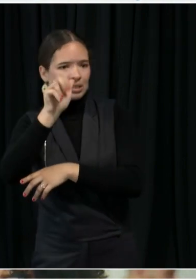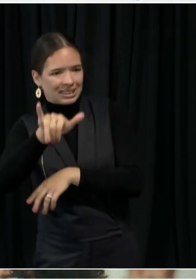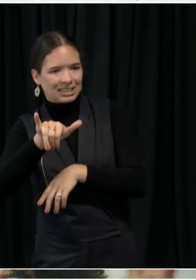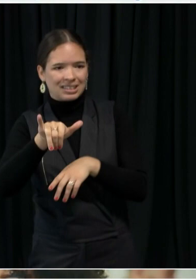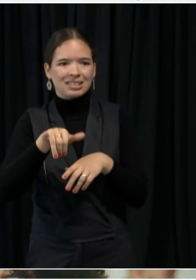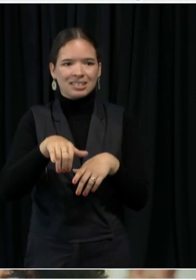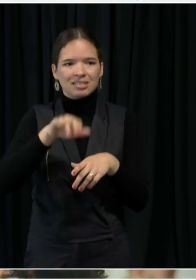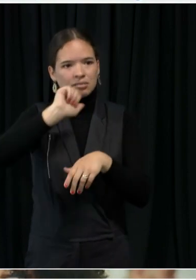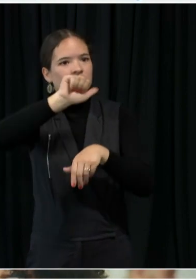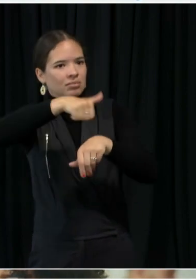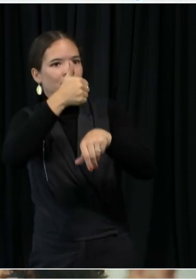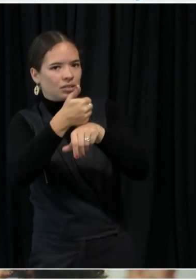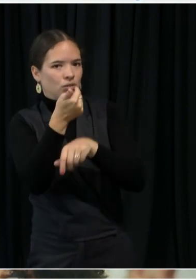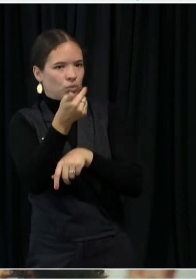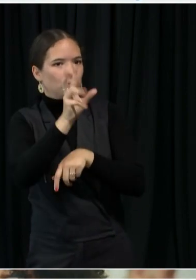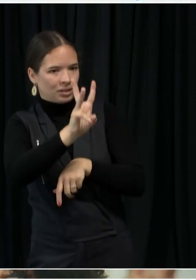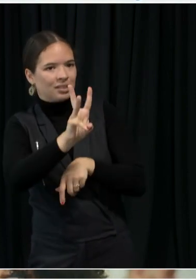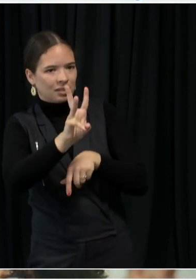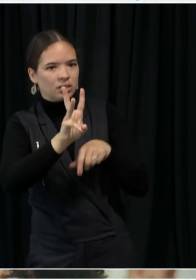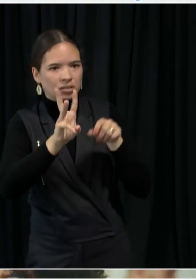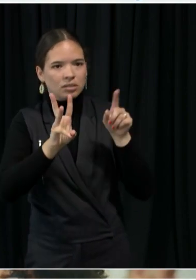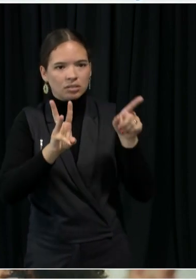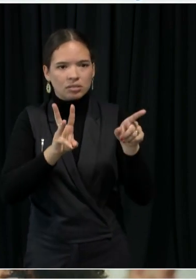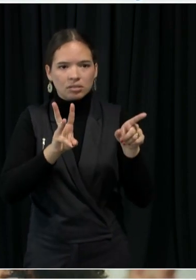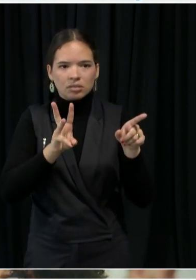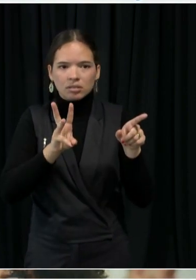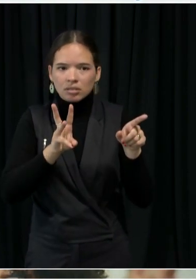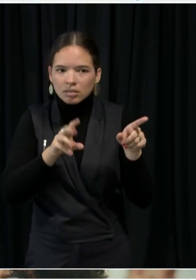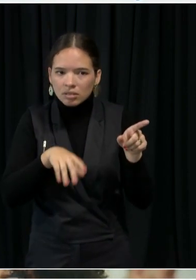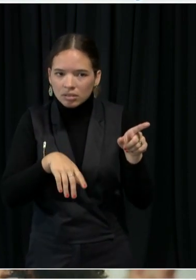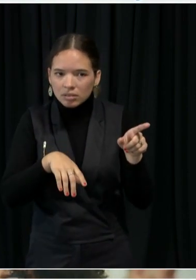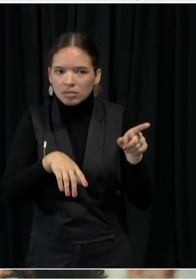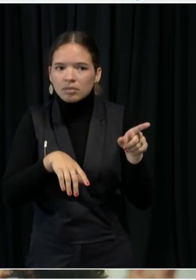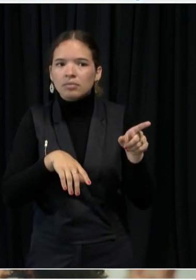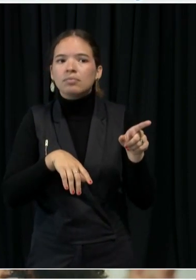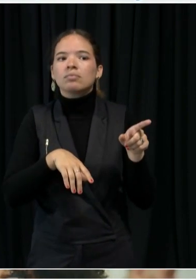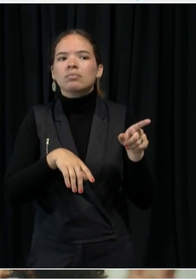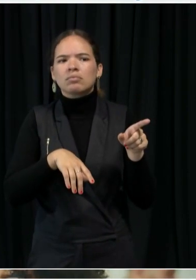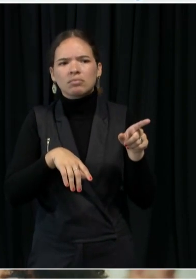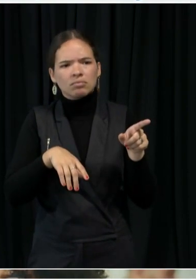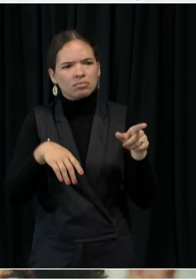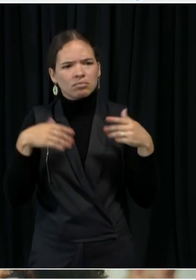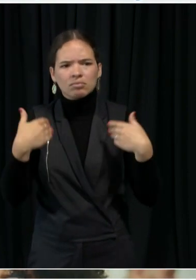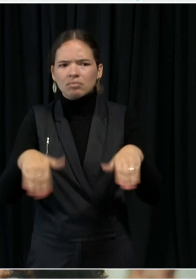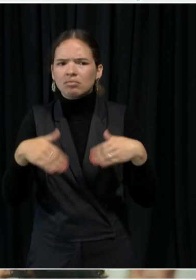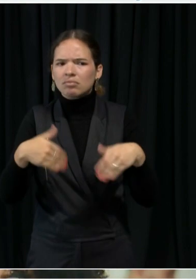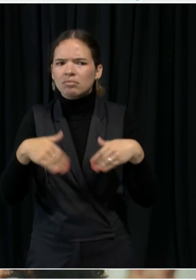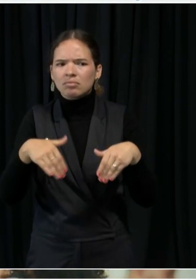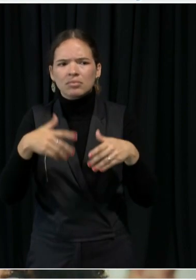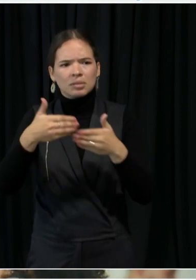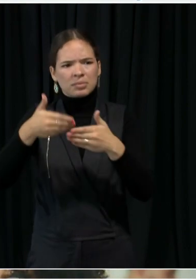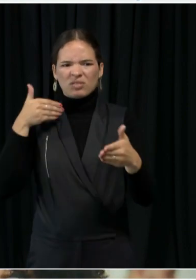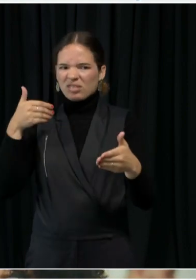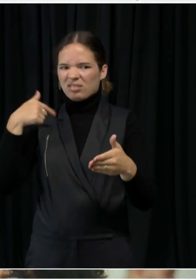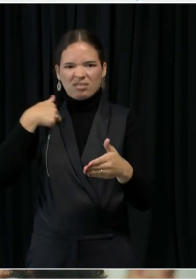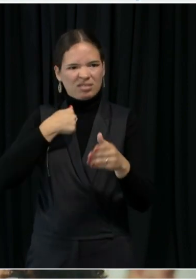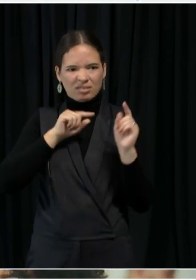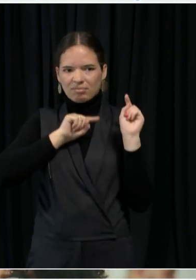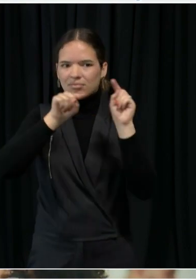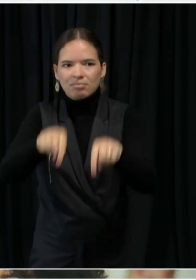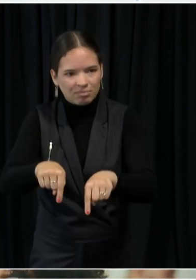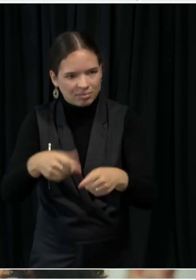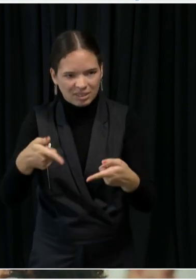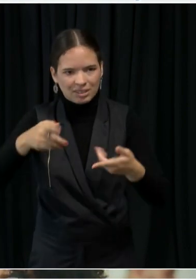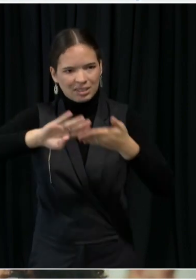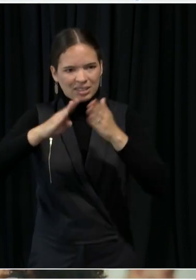Gray, and former mayor, of course, who have really tirelessly, long before I came back to this city,